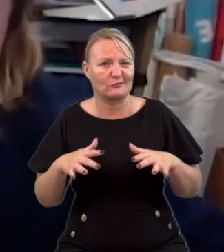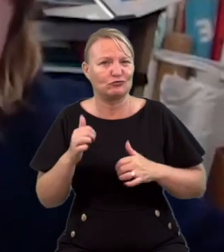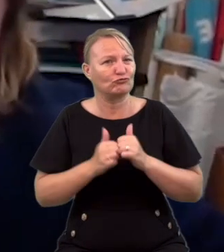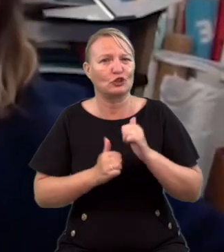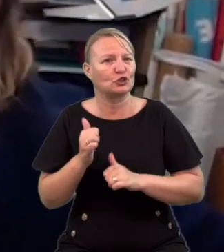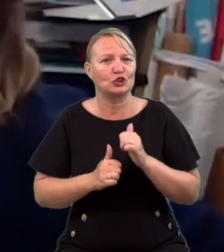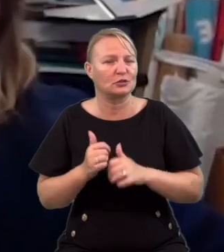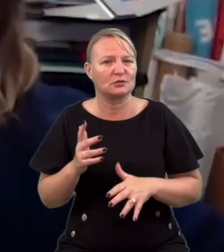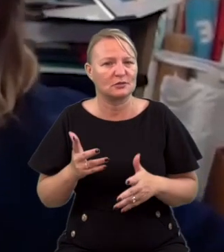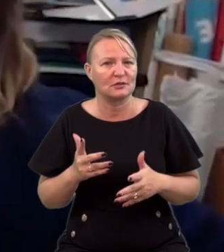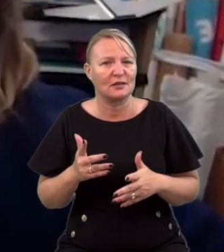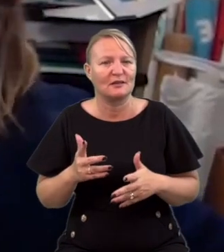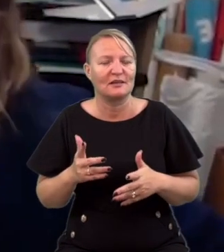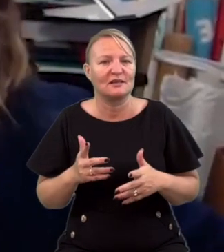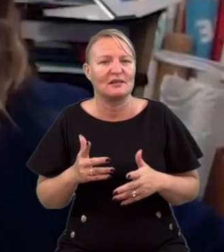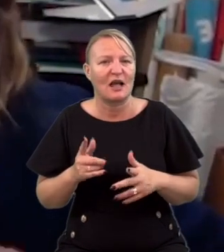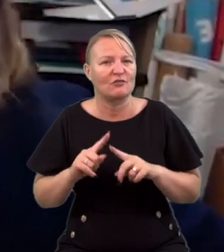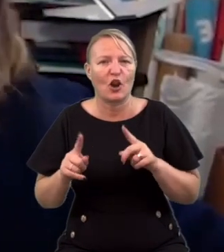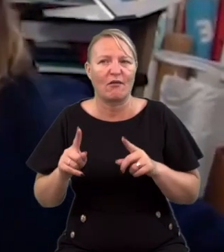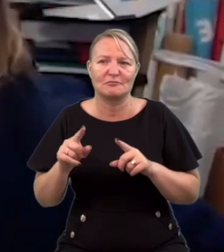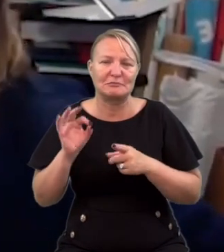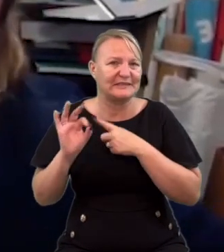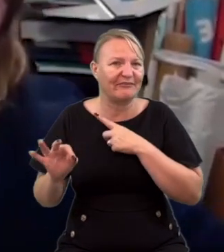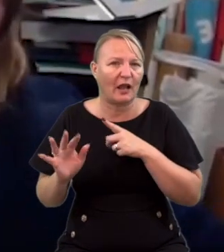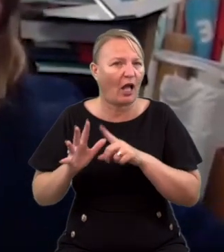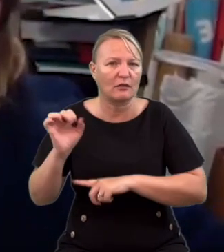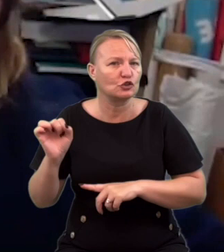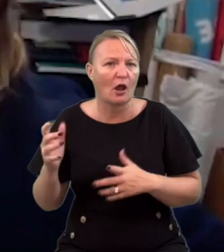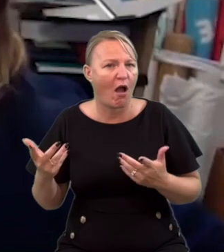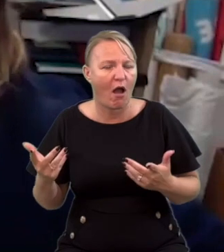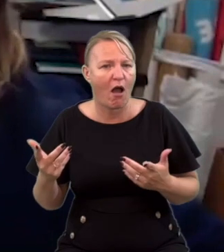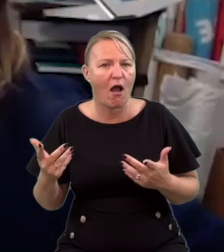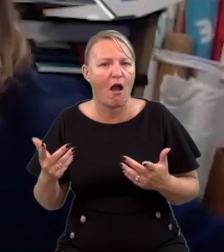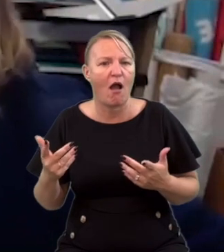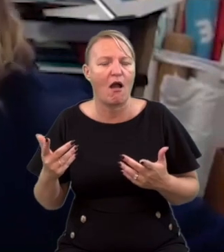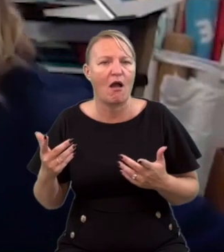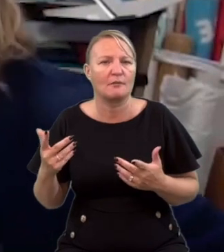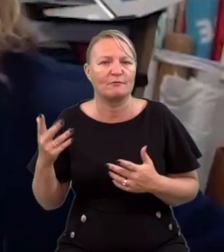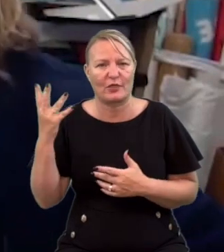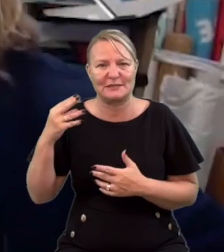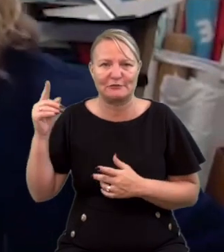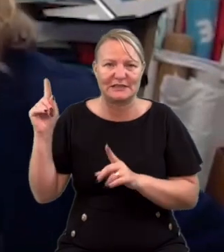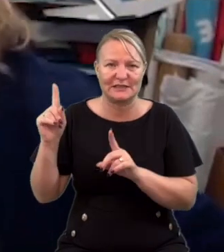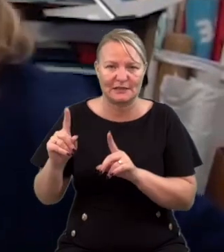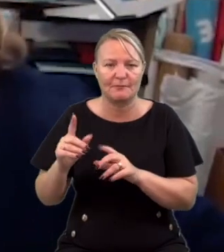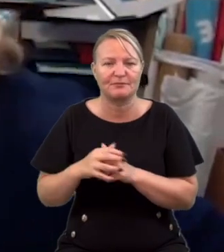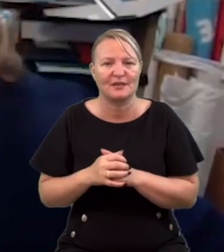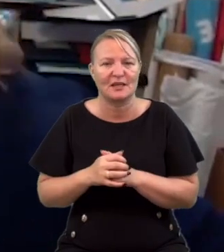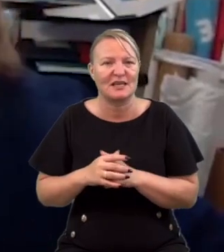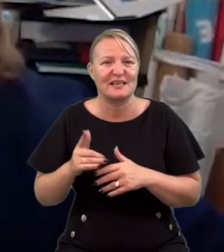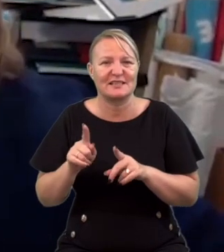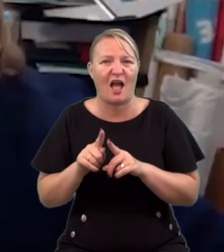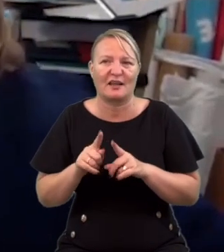not particularly located in a particular culture. They can be they're kind of every man and every